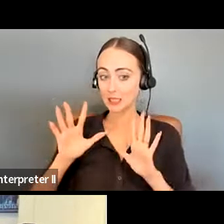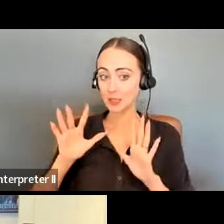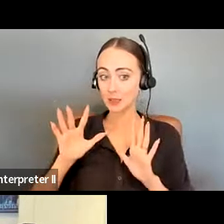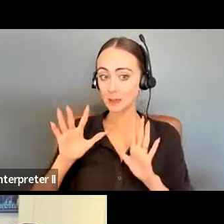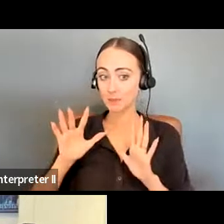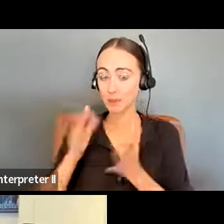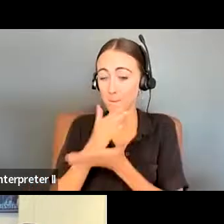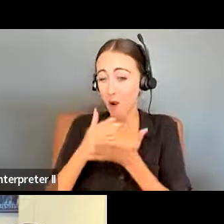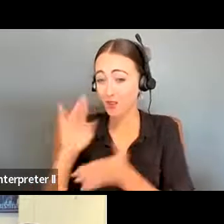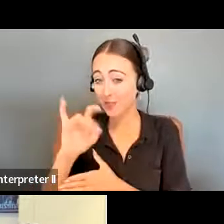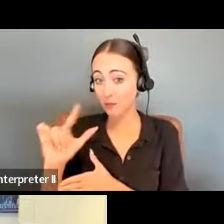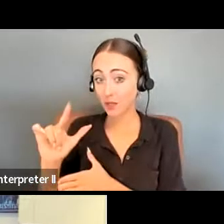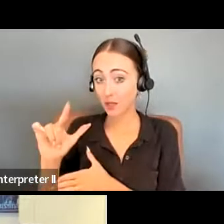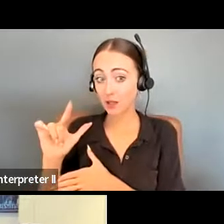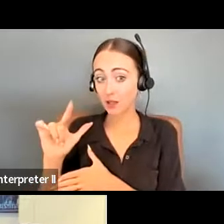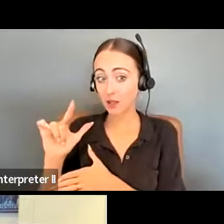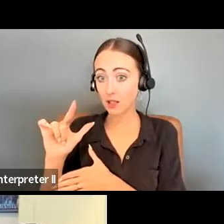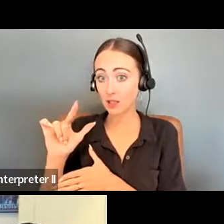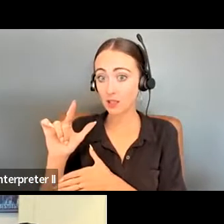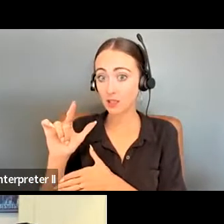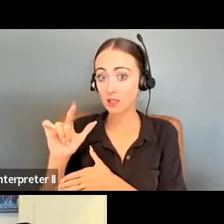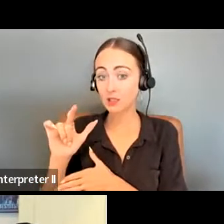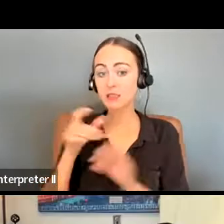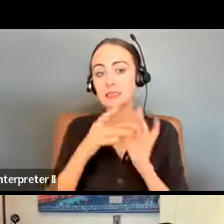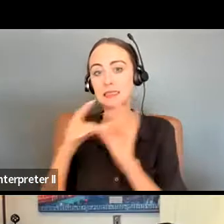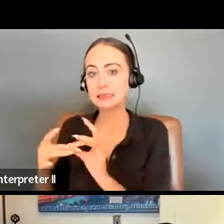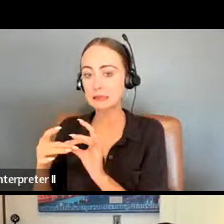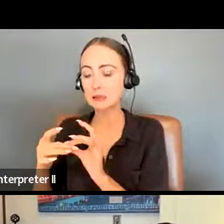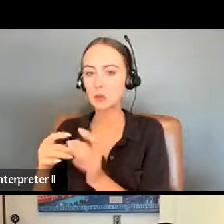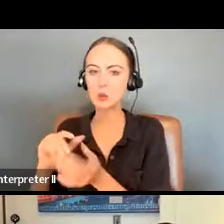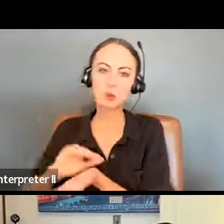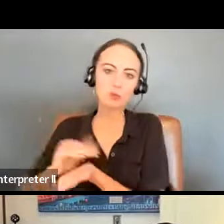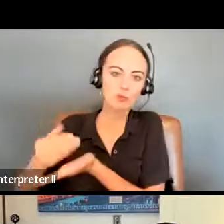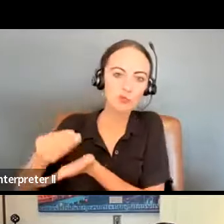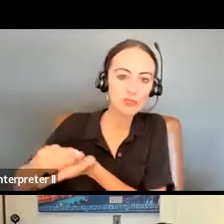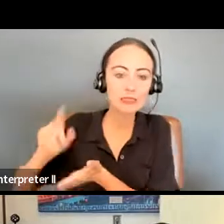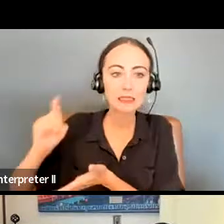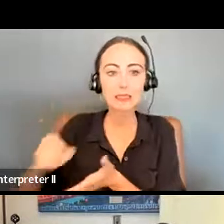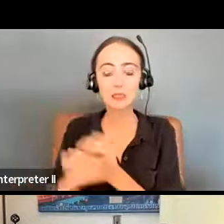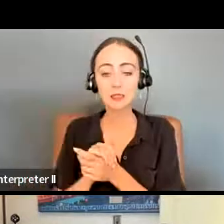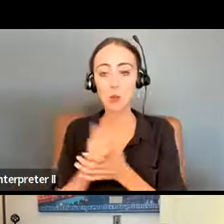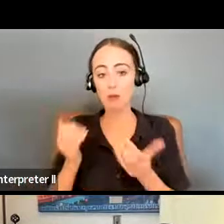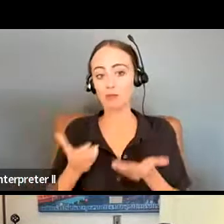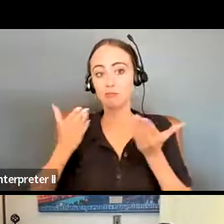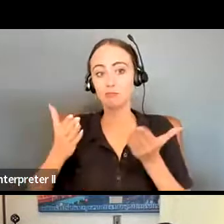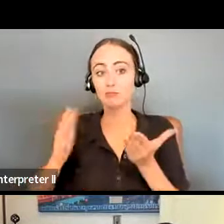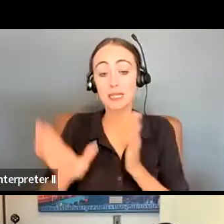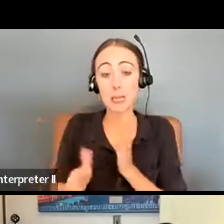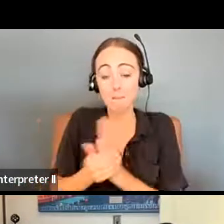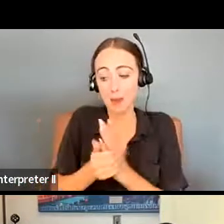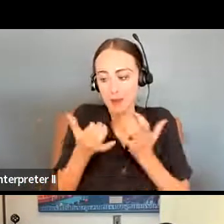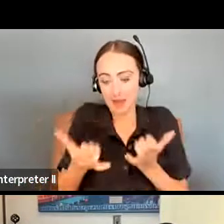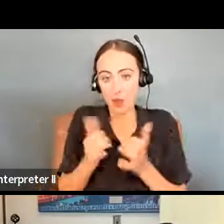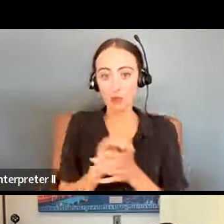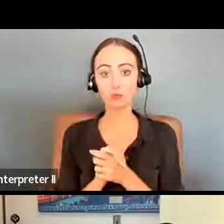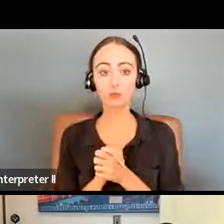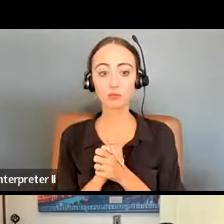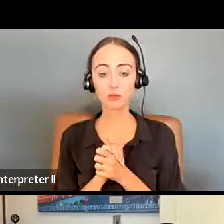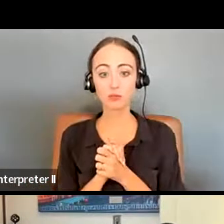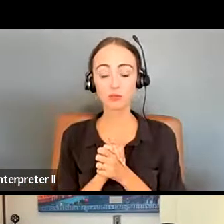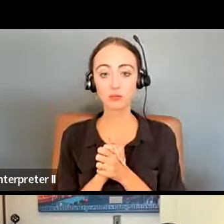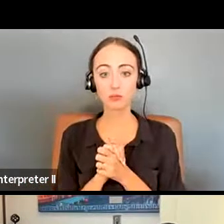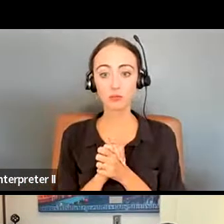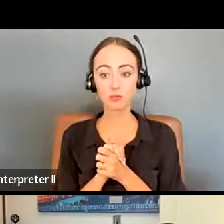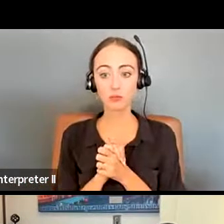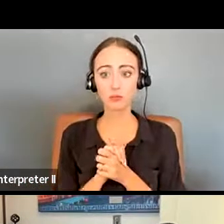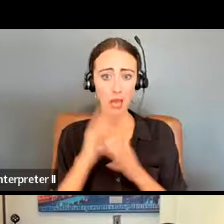the bill will be subject to appropriation. So I'd like to move that amendment at this time,